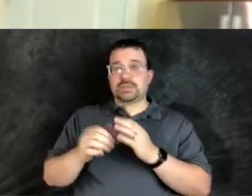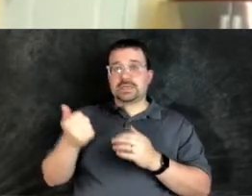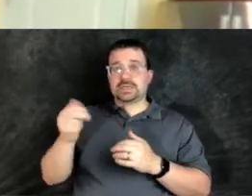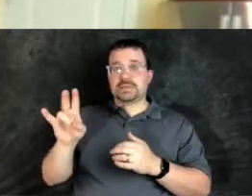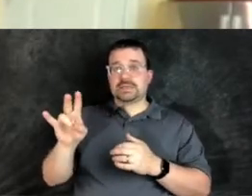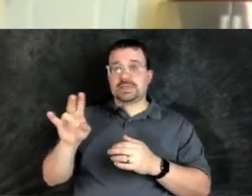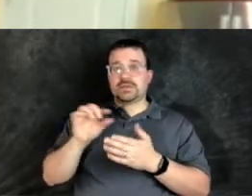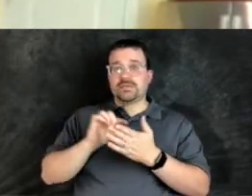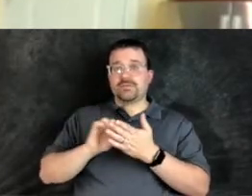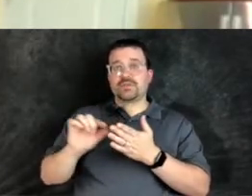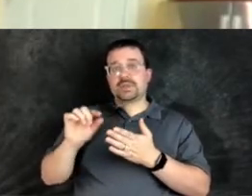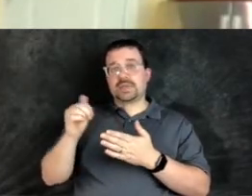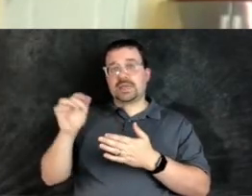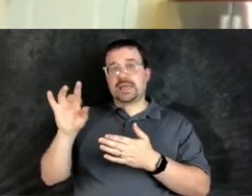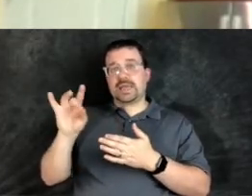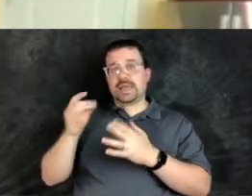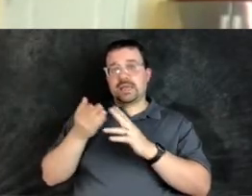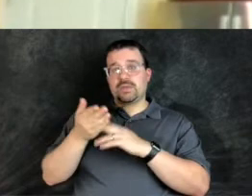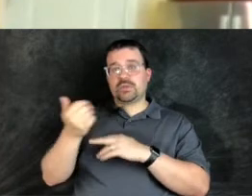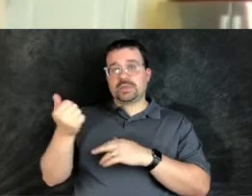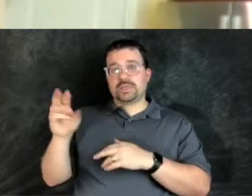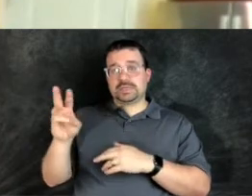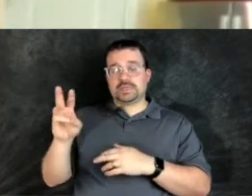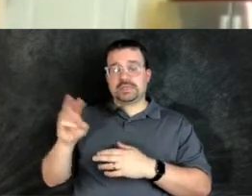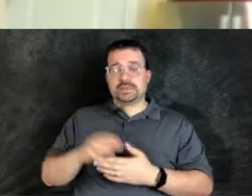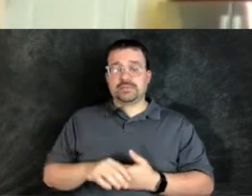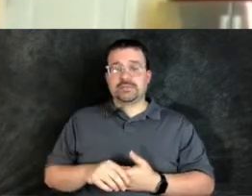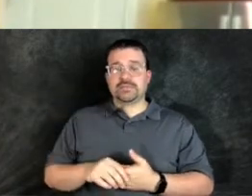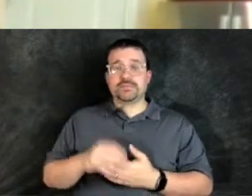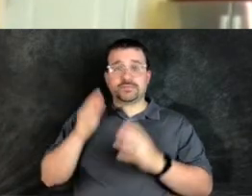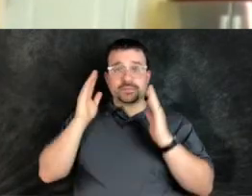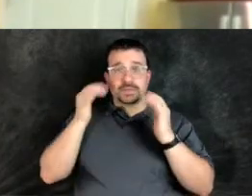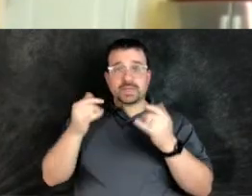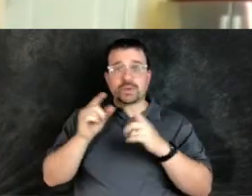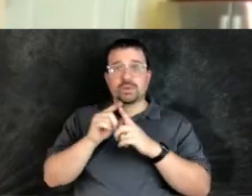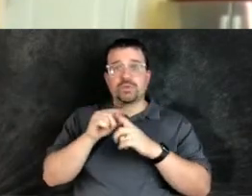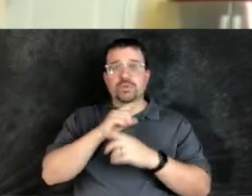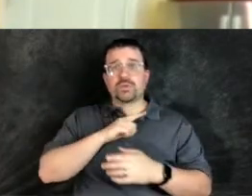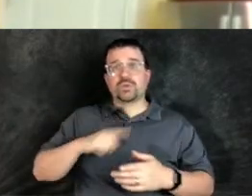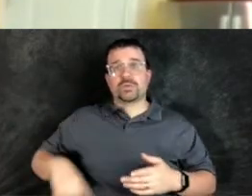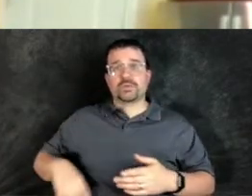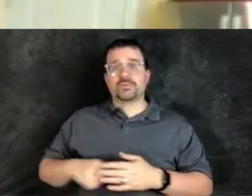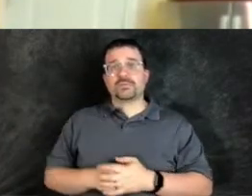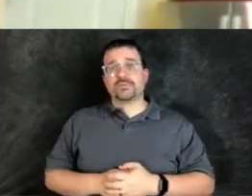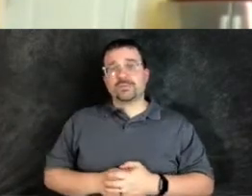17, verses 8 through 16. Hear now the word of the Lord.